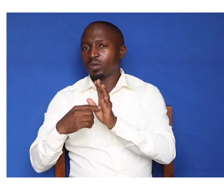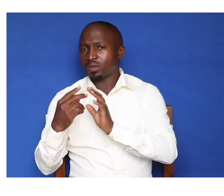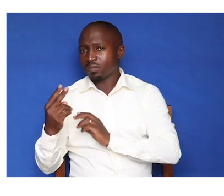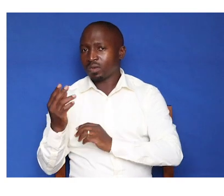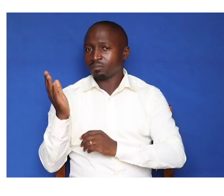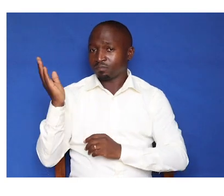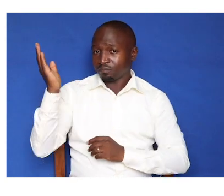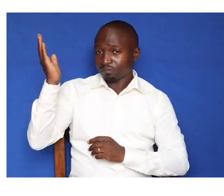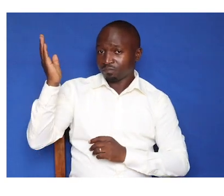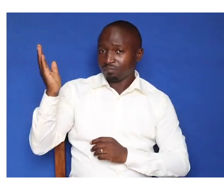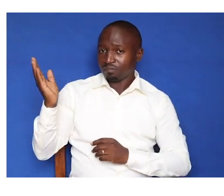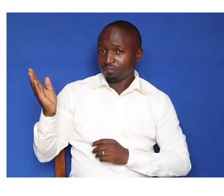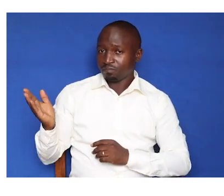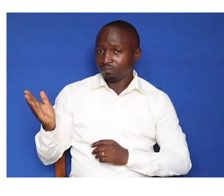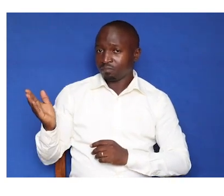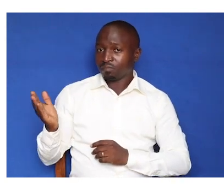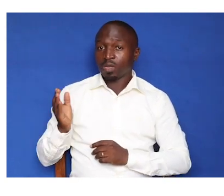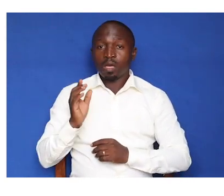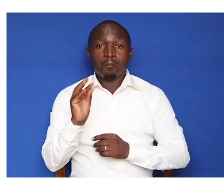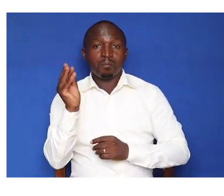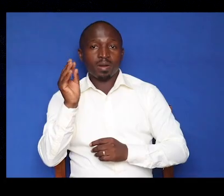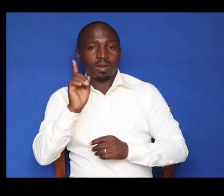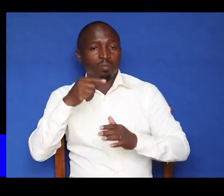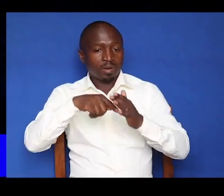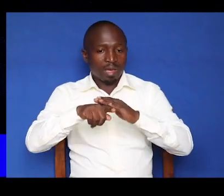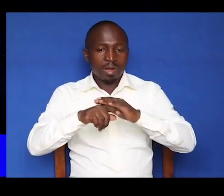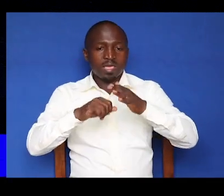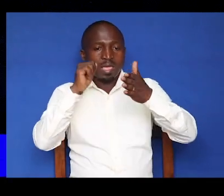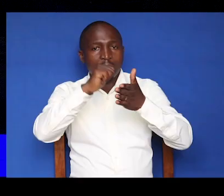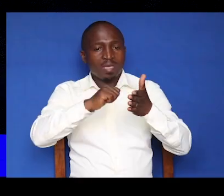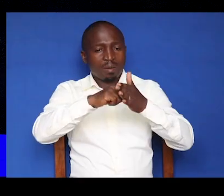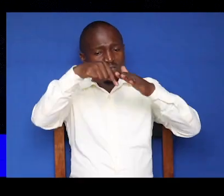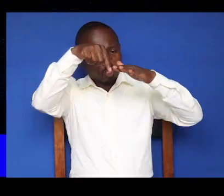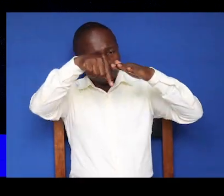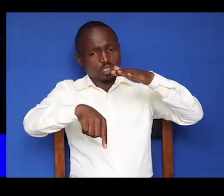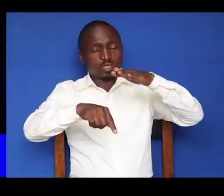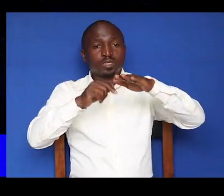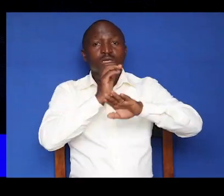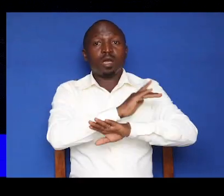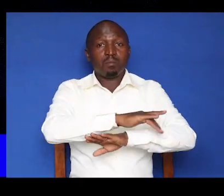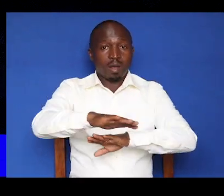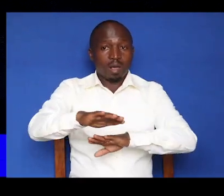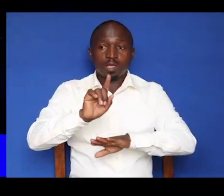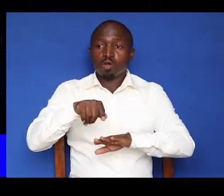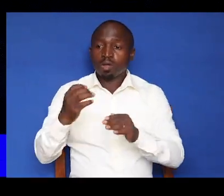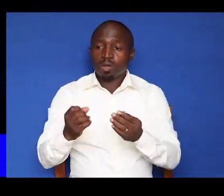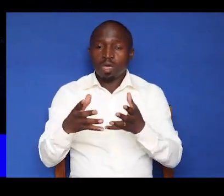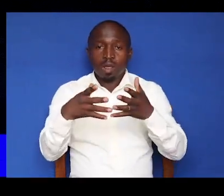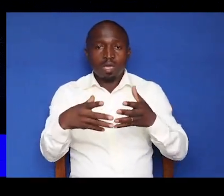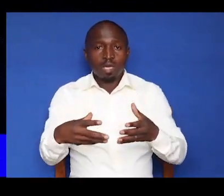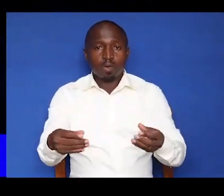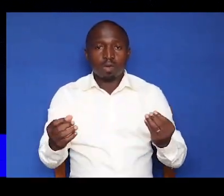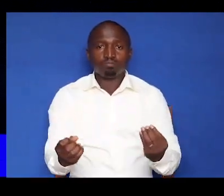the salt minerals present in the oceanic bedrocks, commonly dissolve to the extent develop